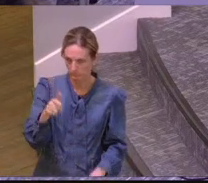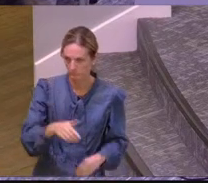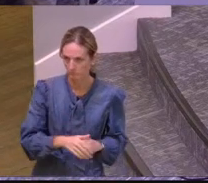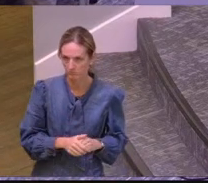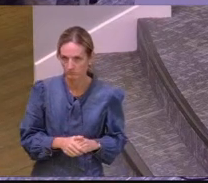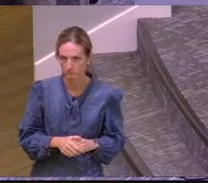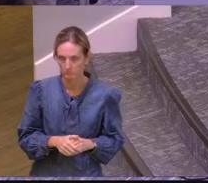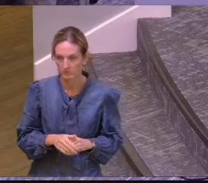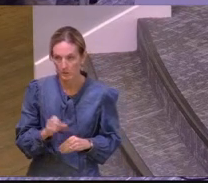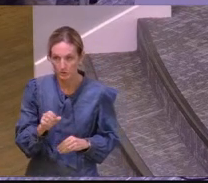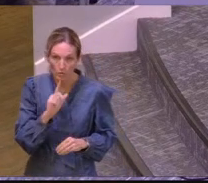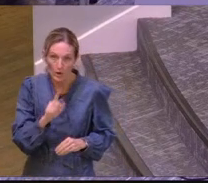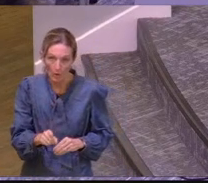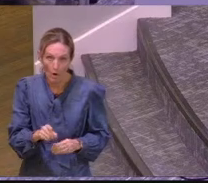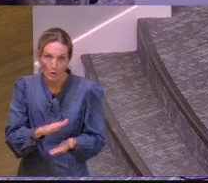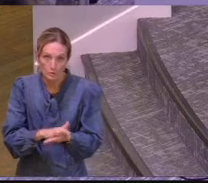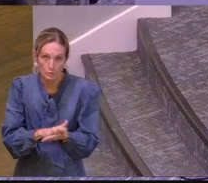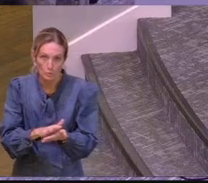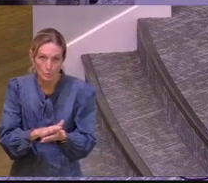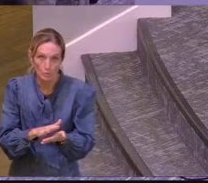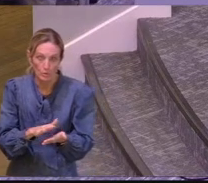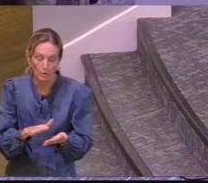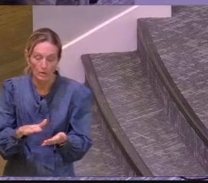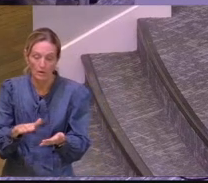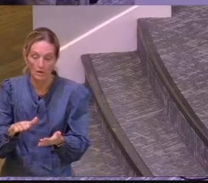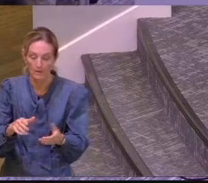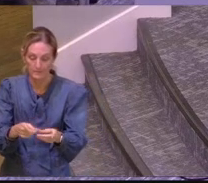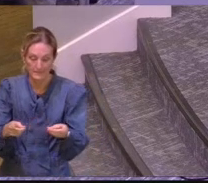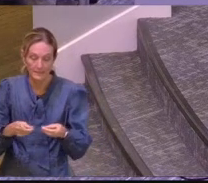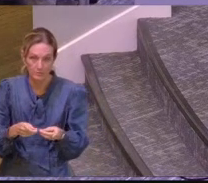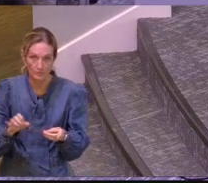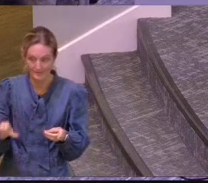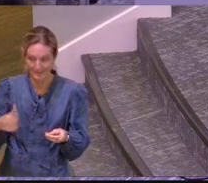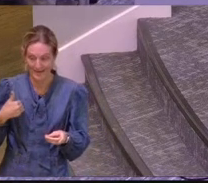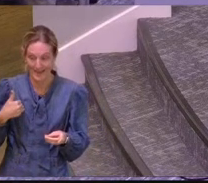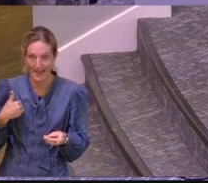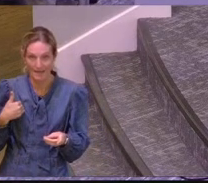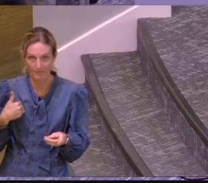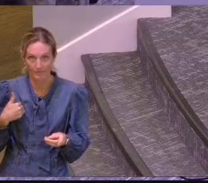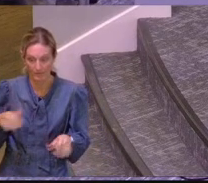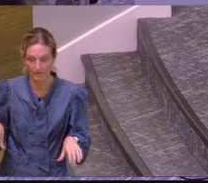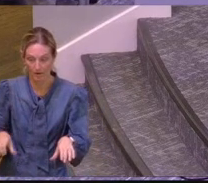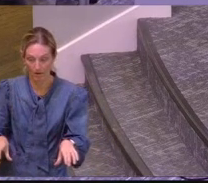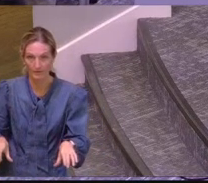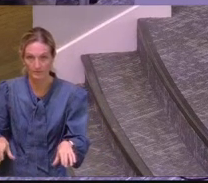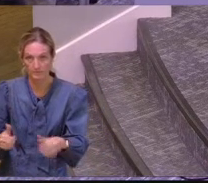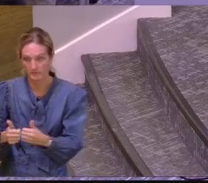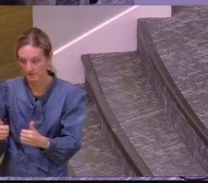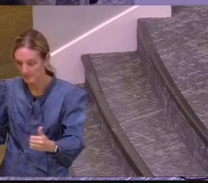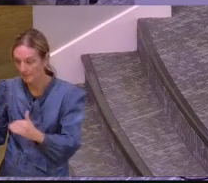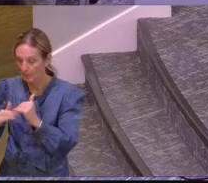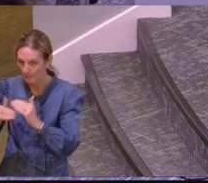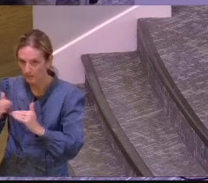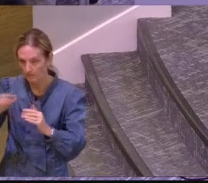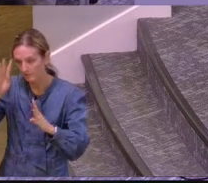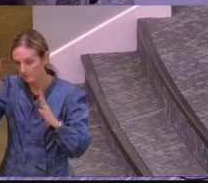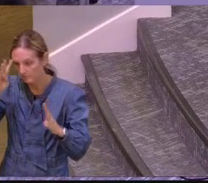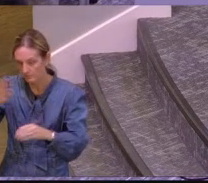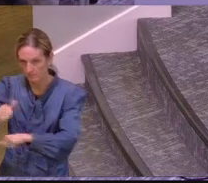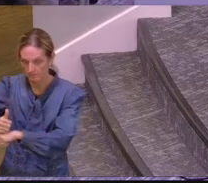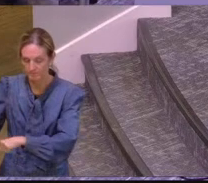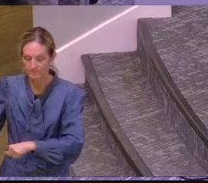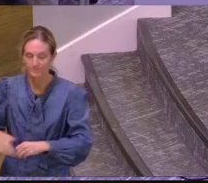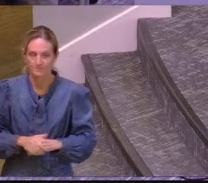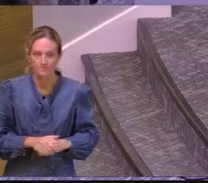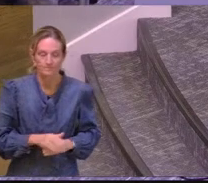time. So, I mean, there are school districts that have done that, and, you know, I one thing